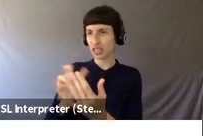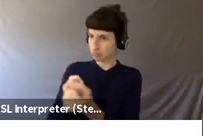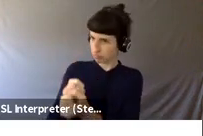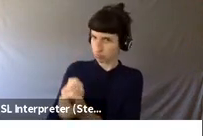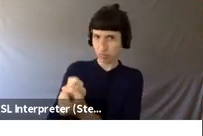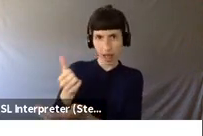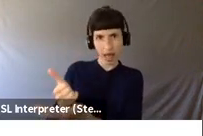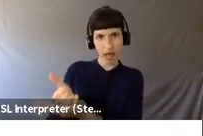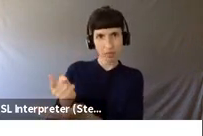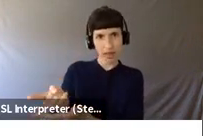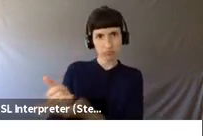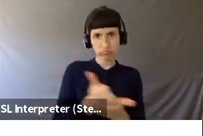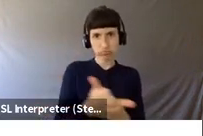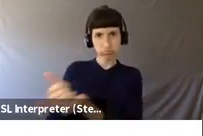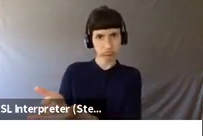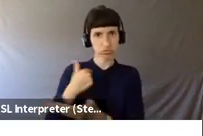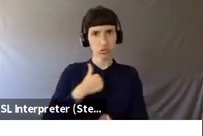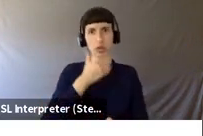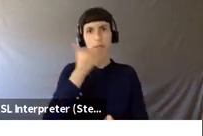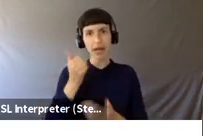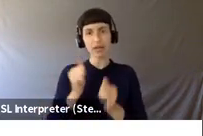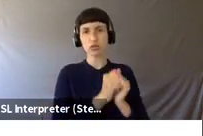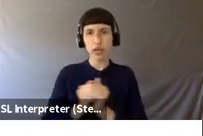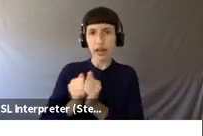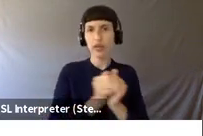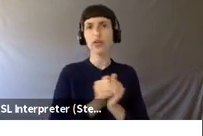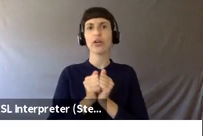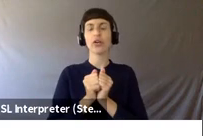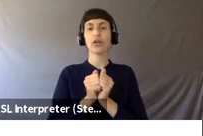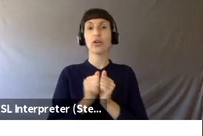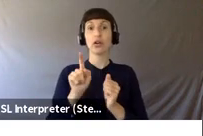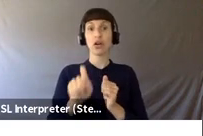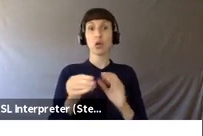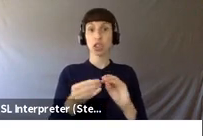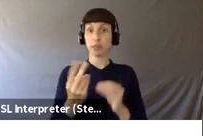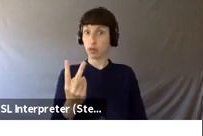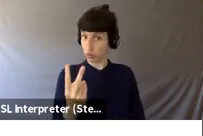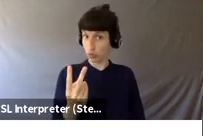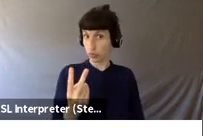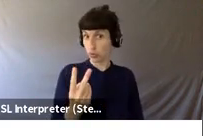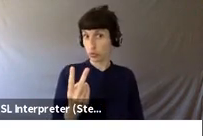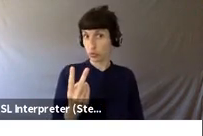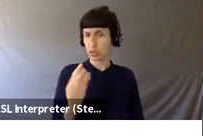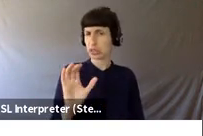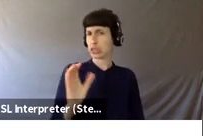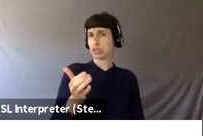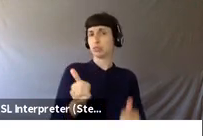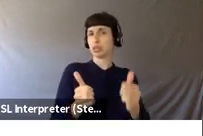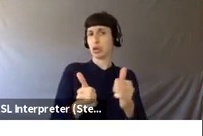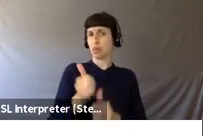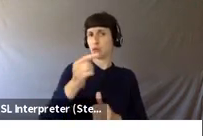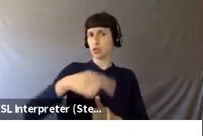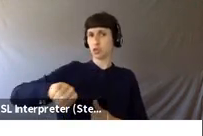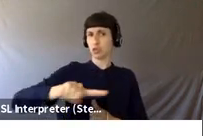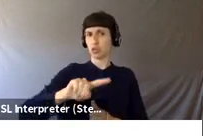because we are better together. Now, if I look down at question number two, it looks like most people,